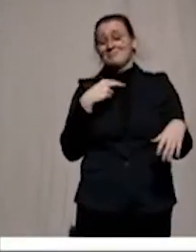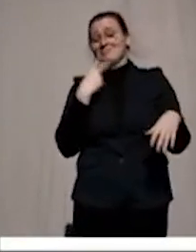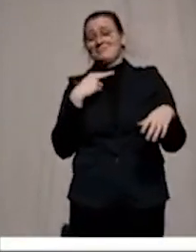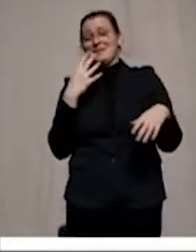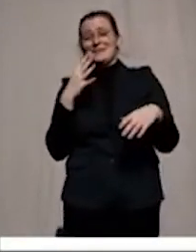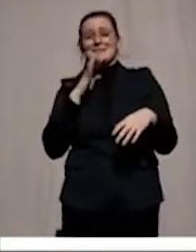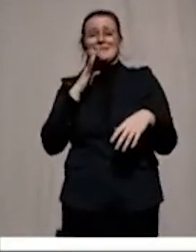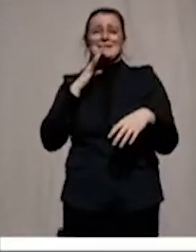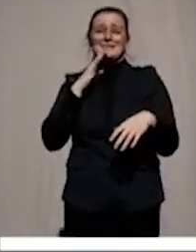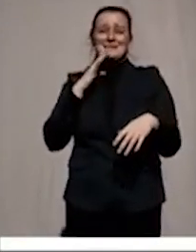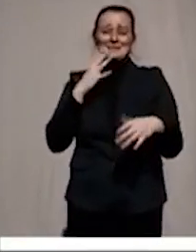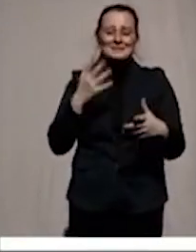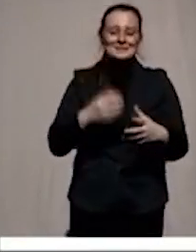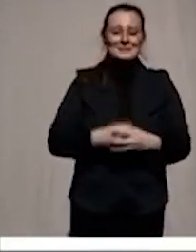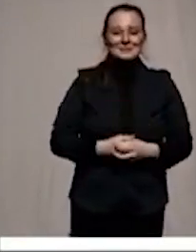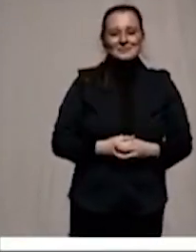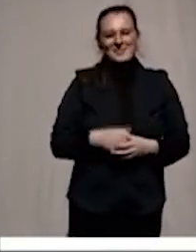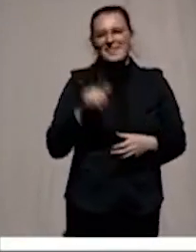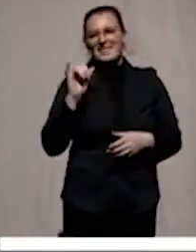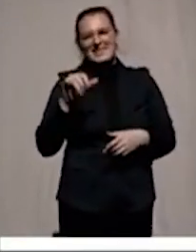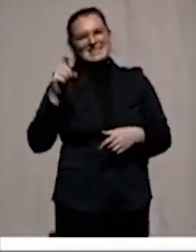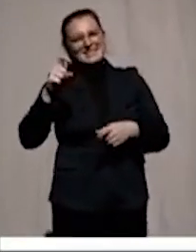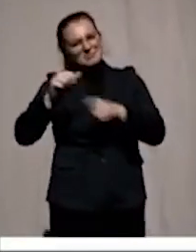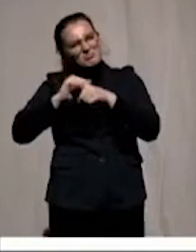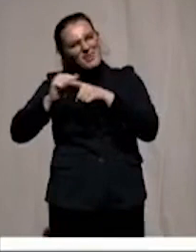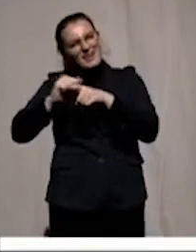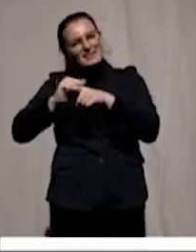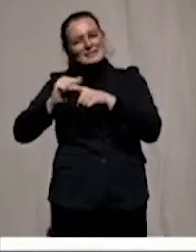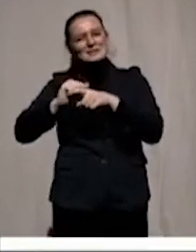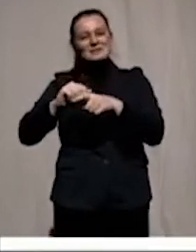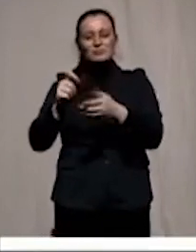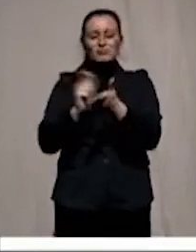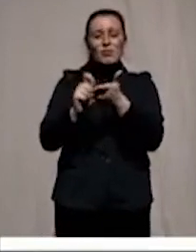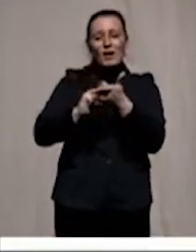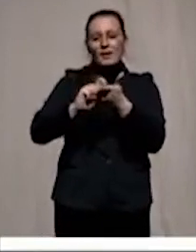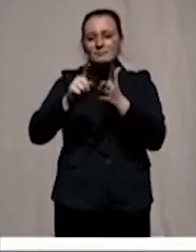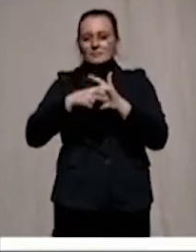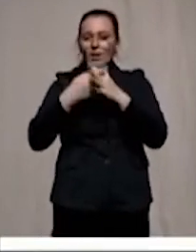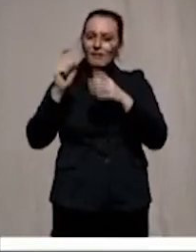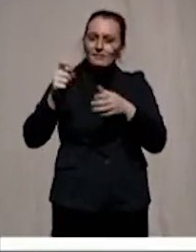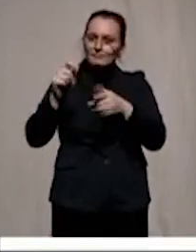writing comes first, Yeah. and then we'll touch on how to incorporate the music to it after.